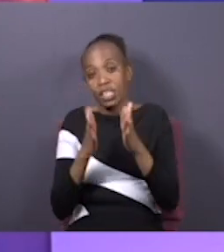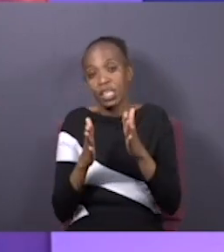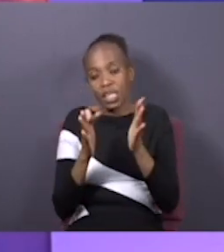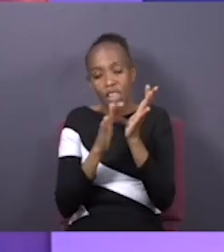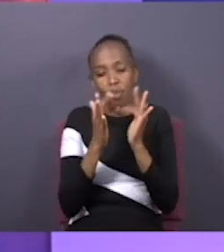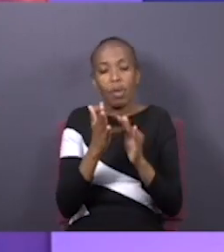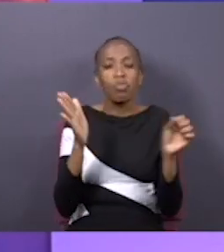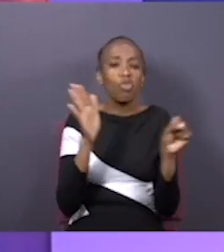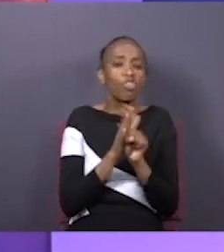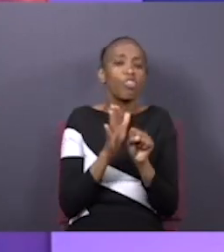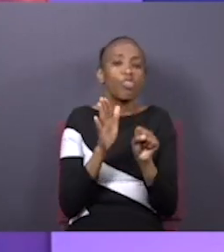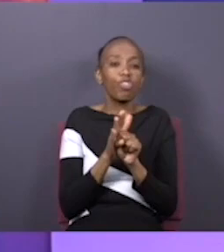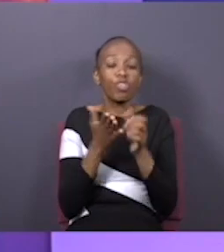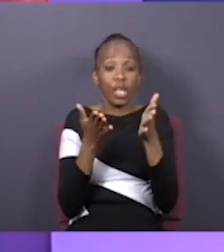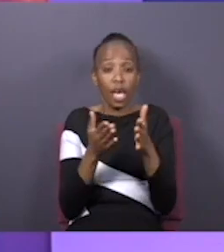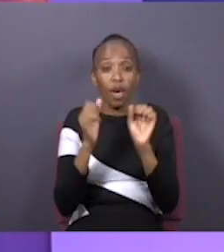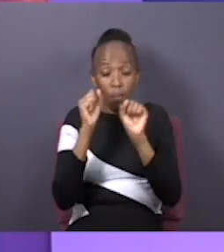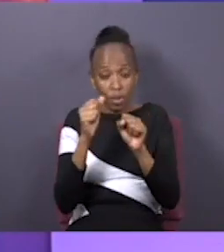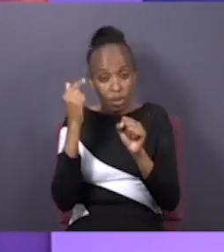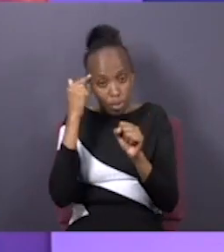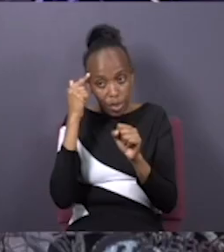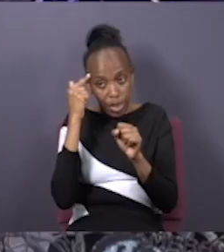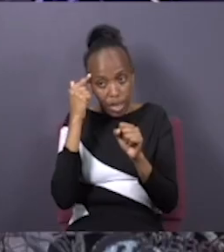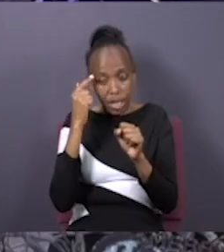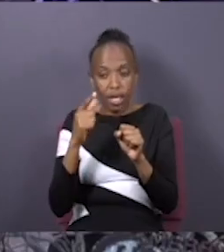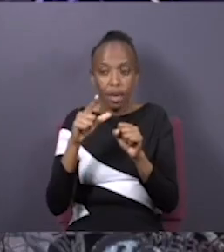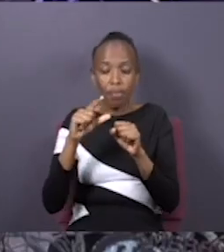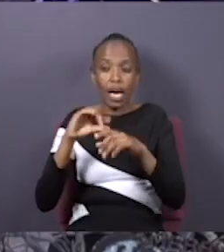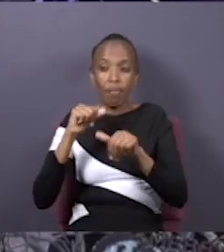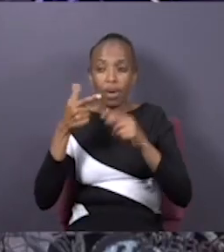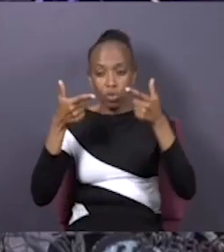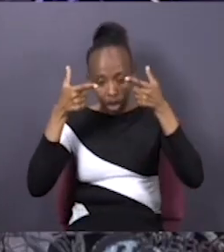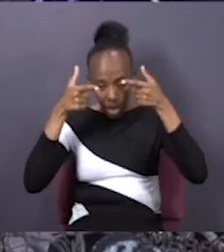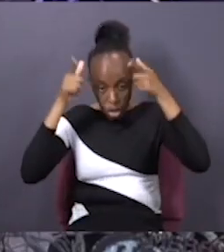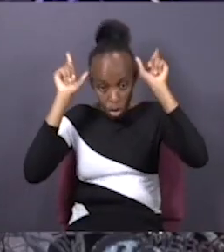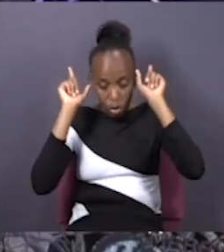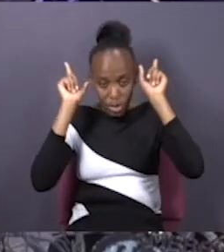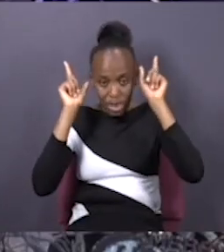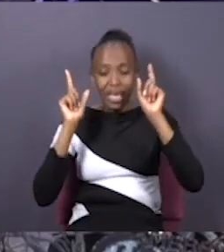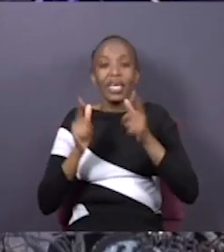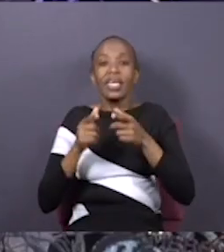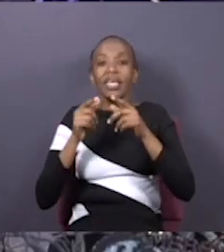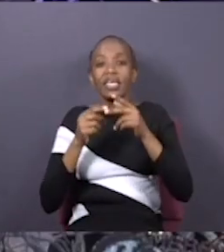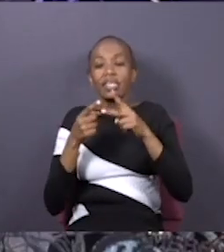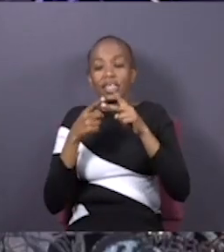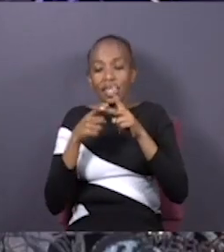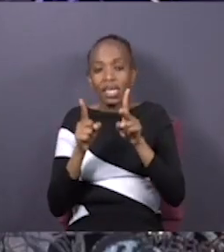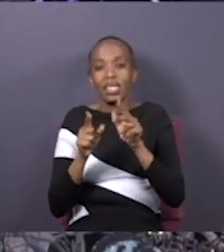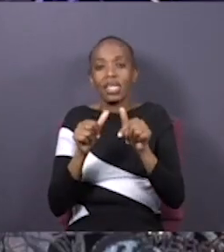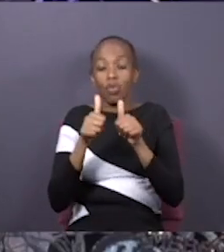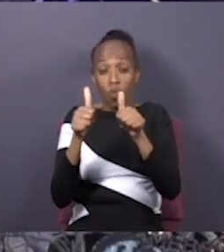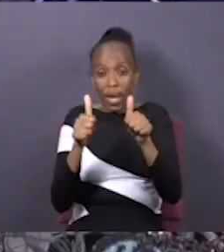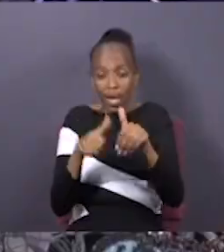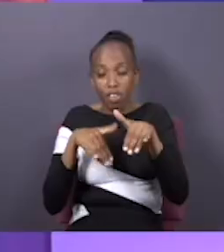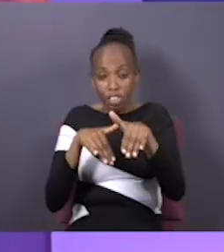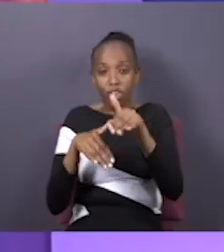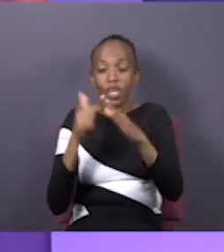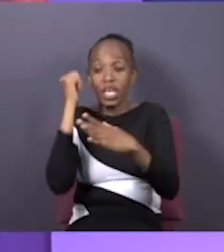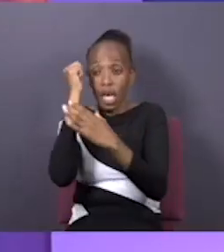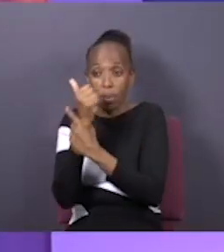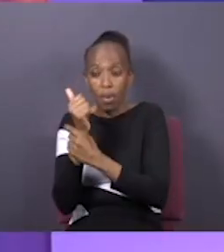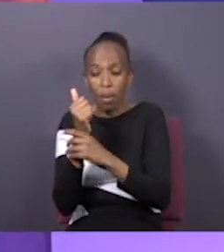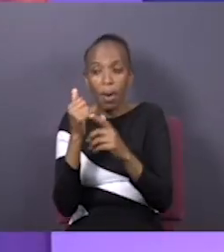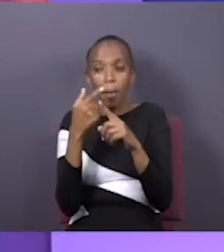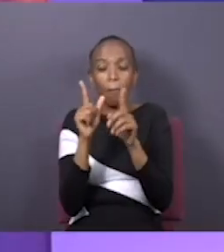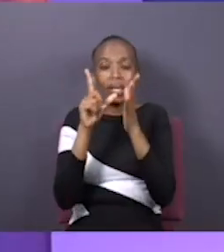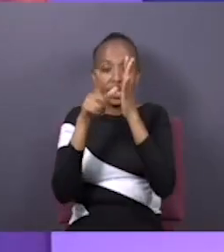is full of them. You can think of people like Lot. He started well, following with Abraham, going the same direction.